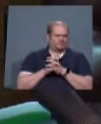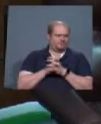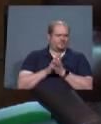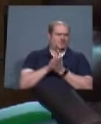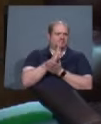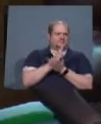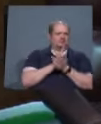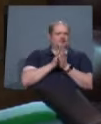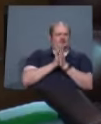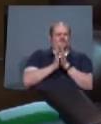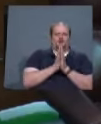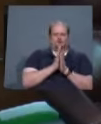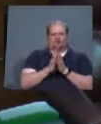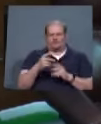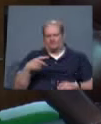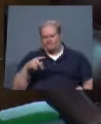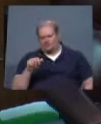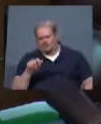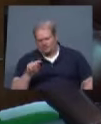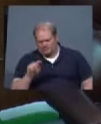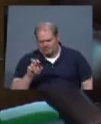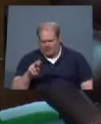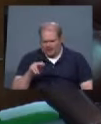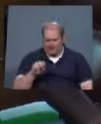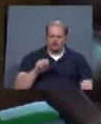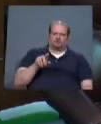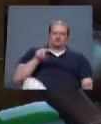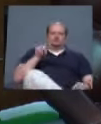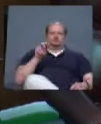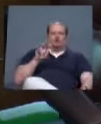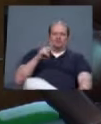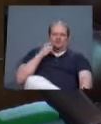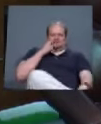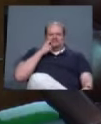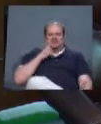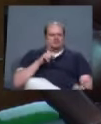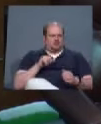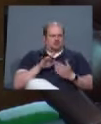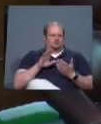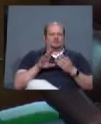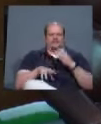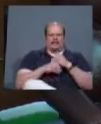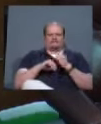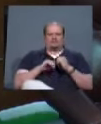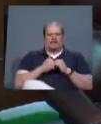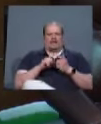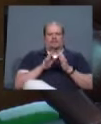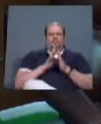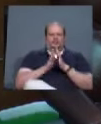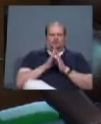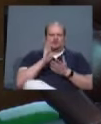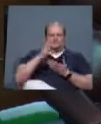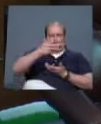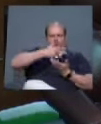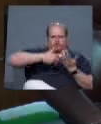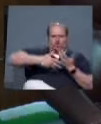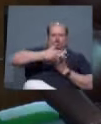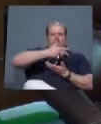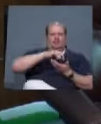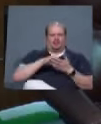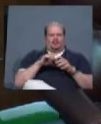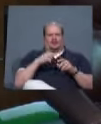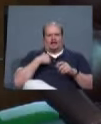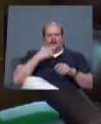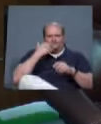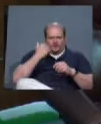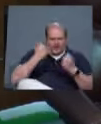some of the traffic patterns that Mr. Buzinski just addressed as to how the traffic is going to circulate in this neighborhood. I